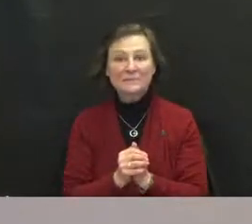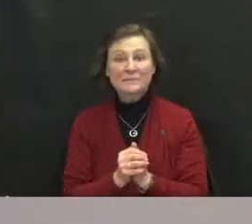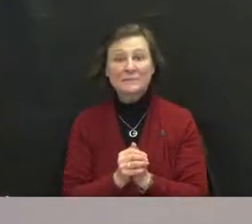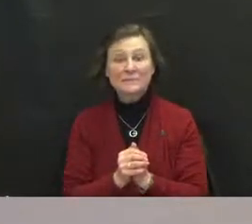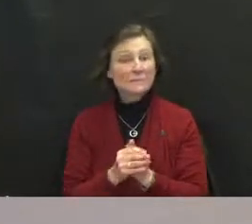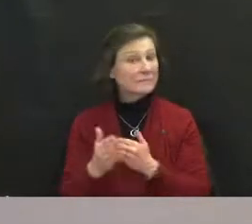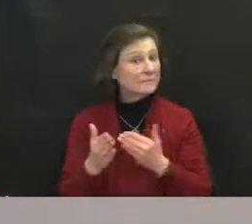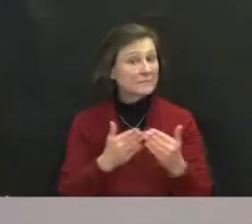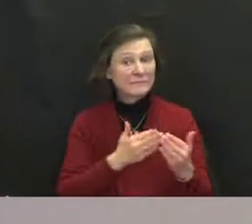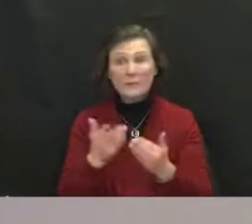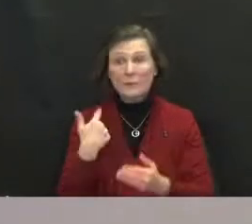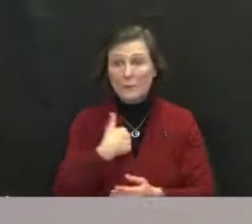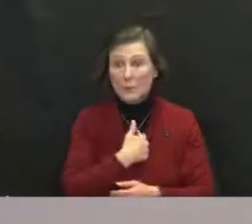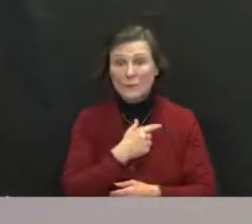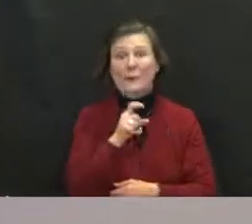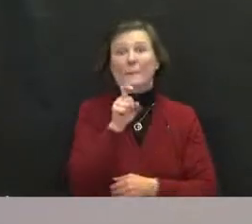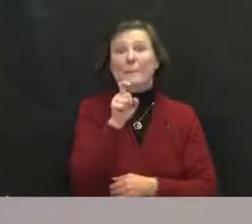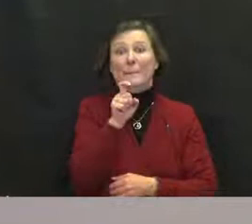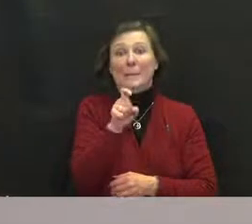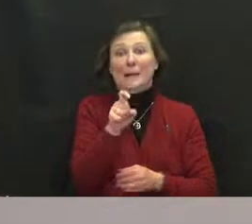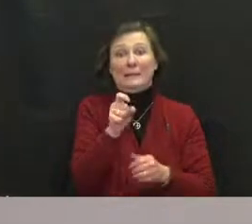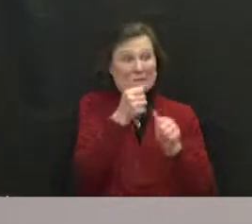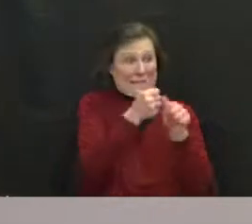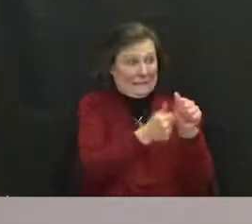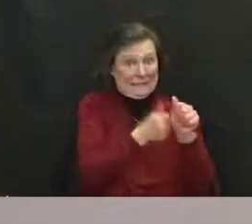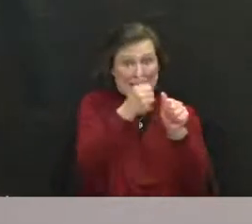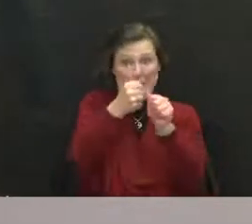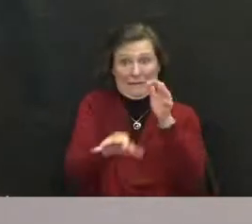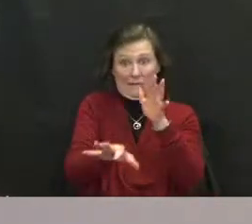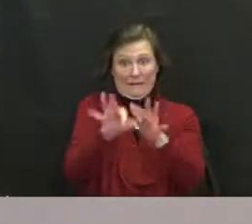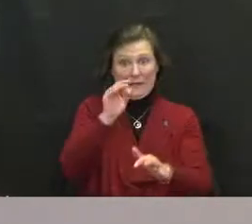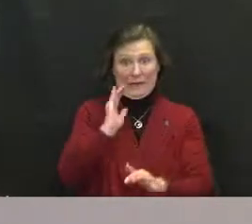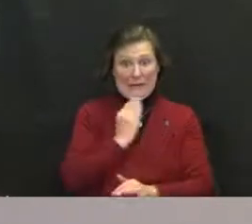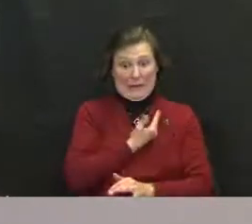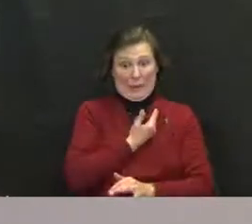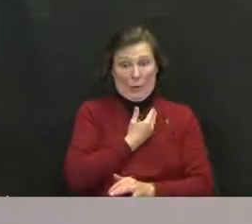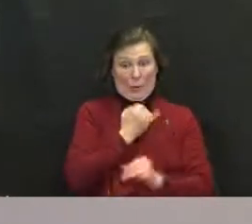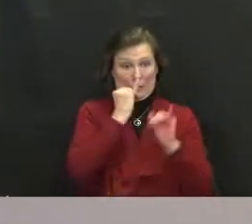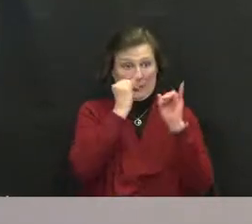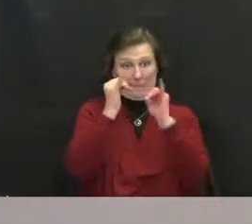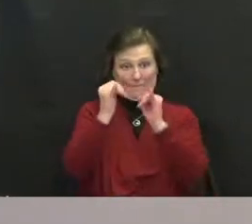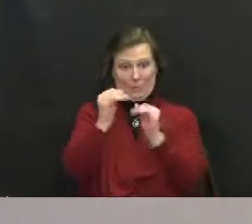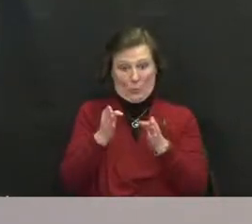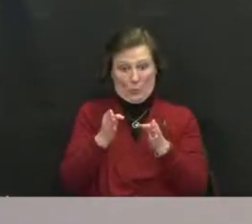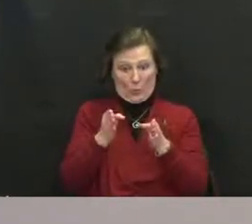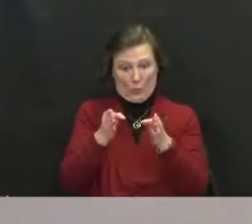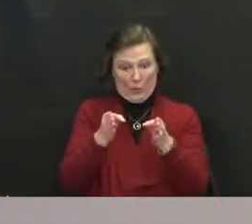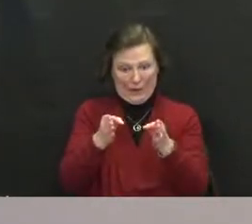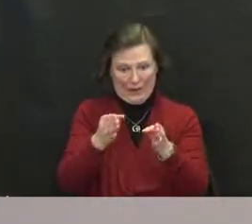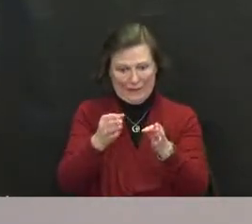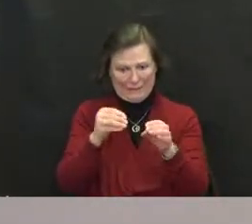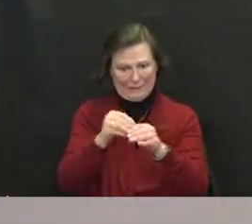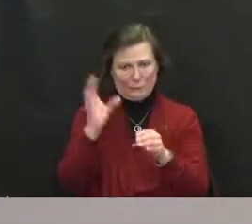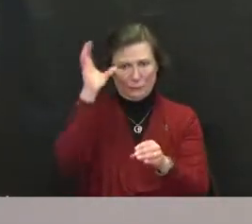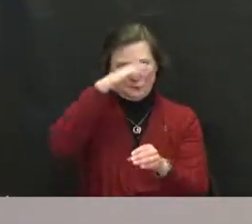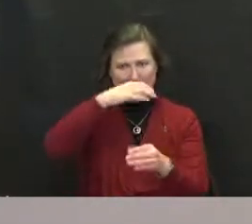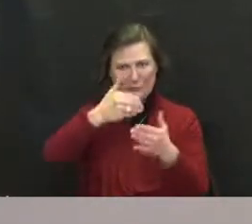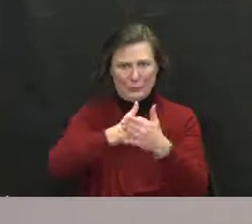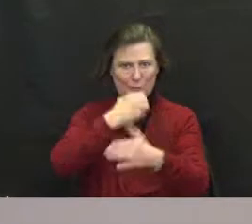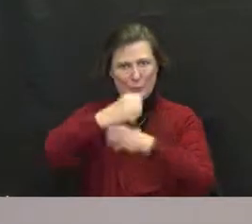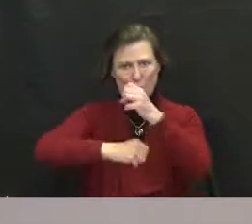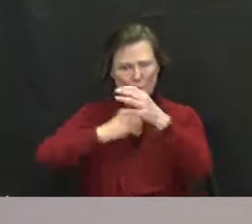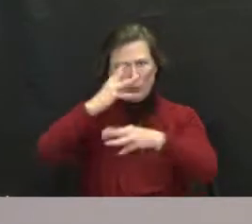Even as we must find our own way in our sometimes strange new world,